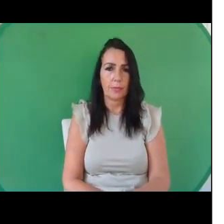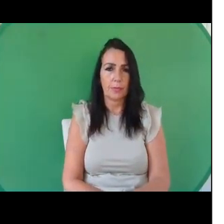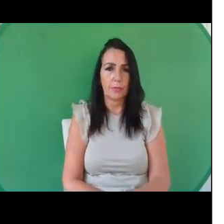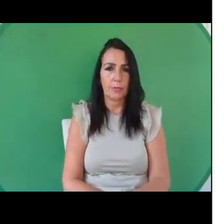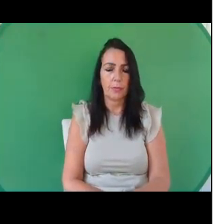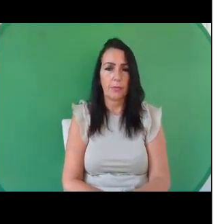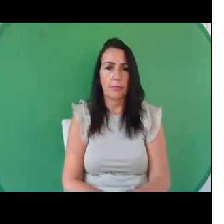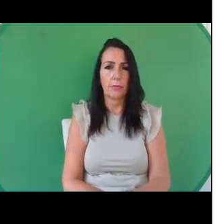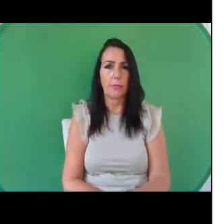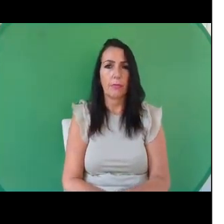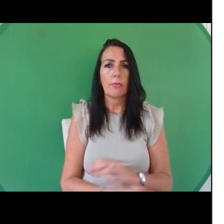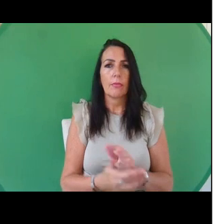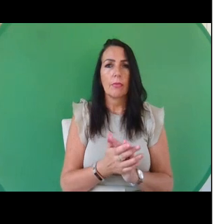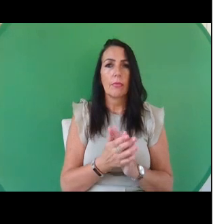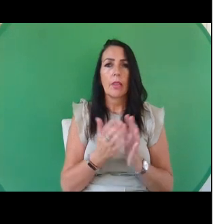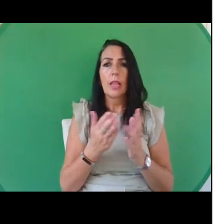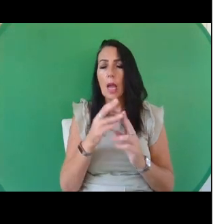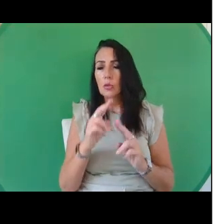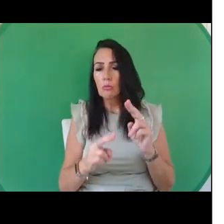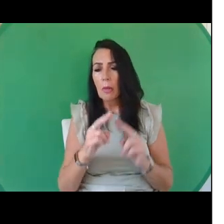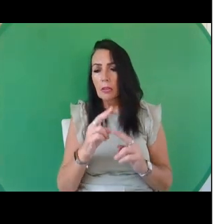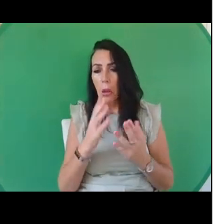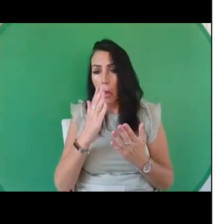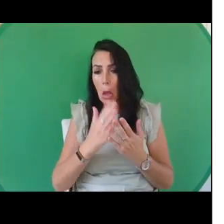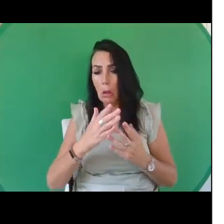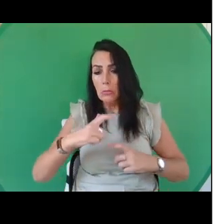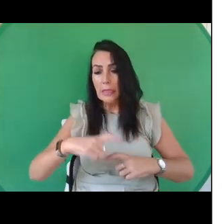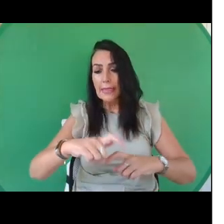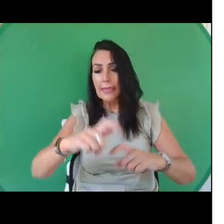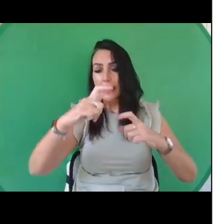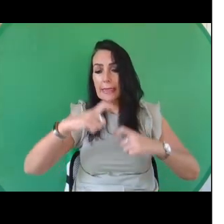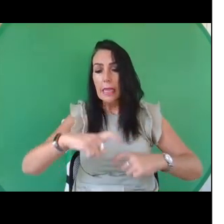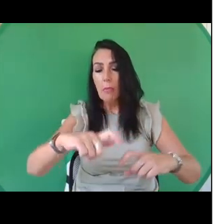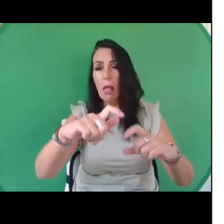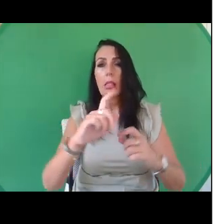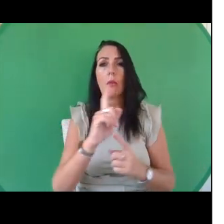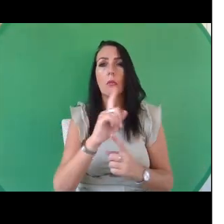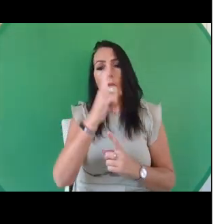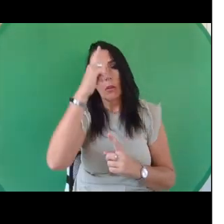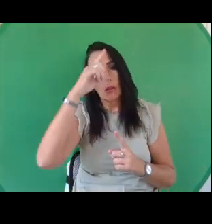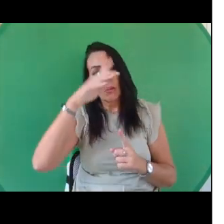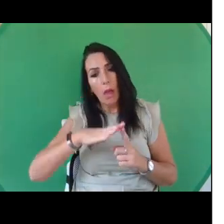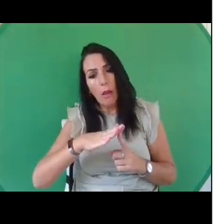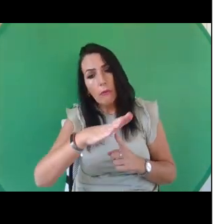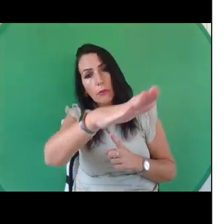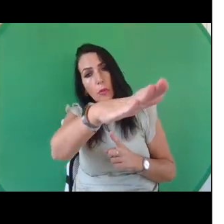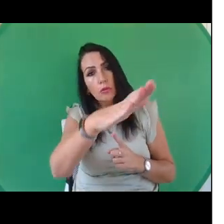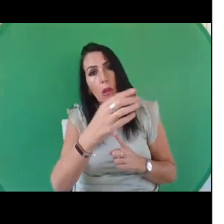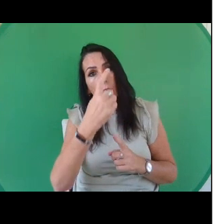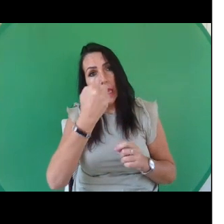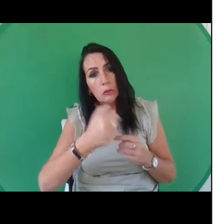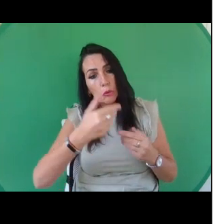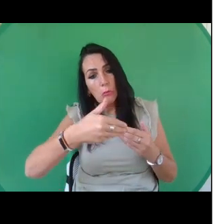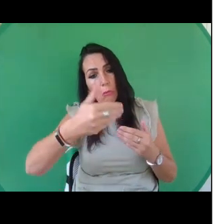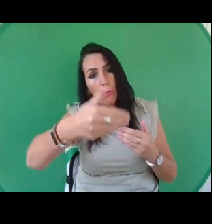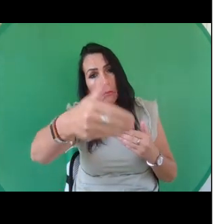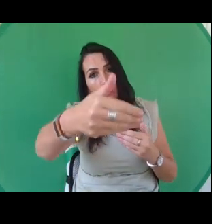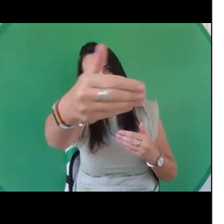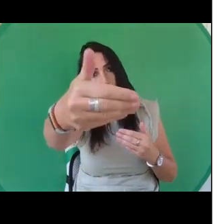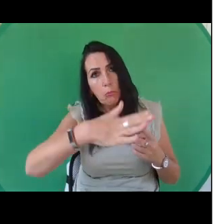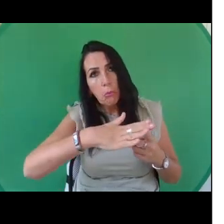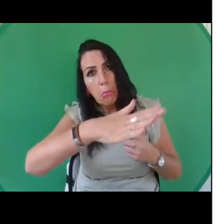Potentially one way to measure how sustainable something is just how long into the future you'll still be able to do that thing.